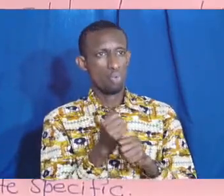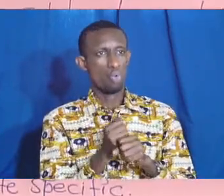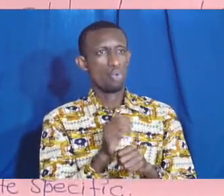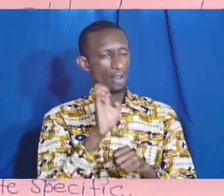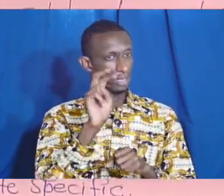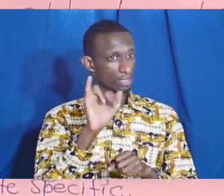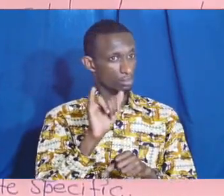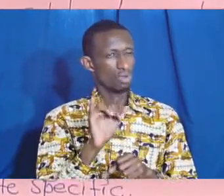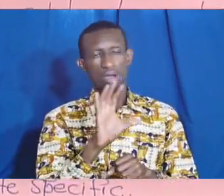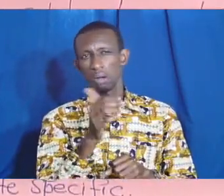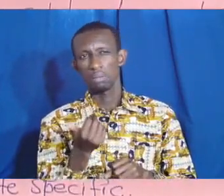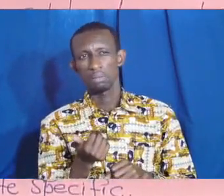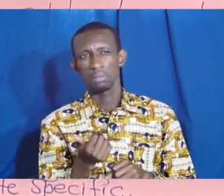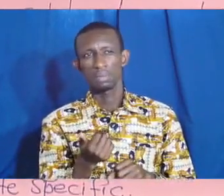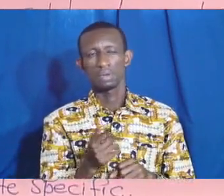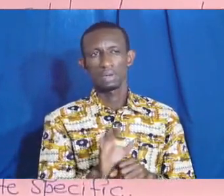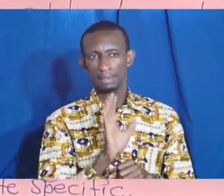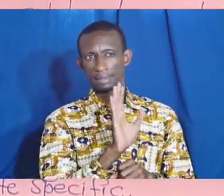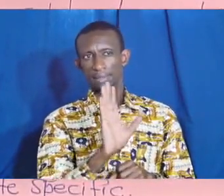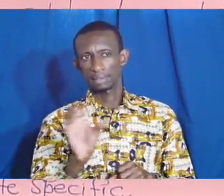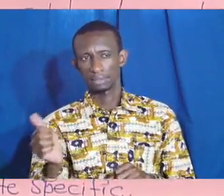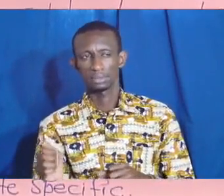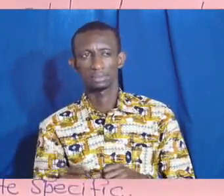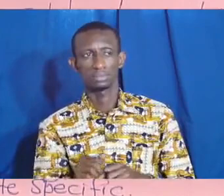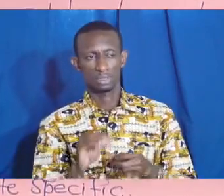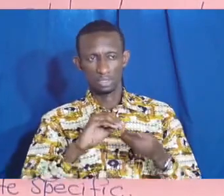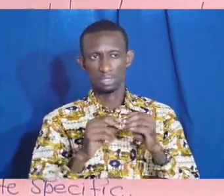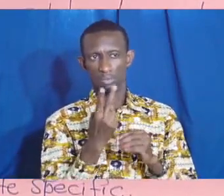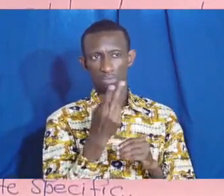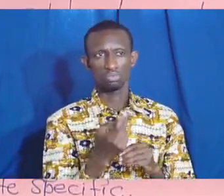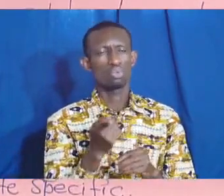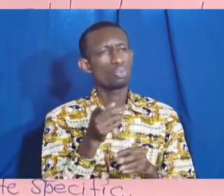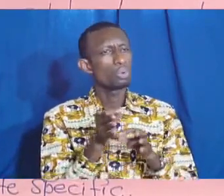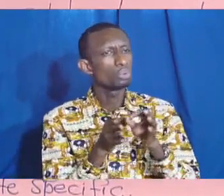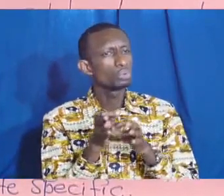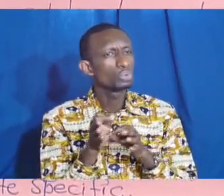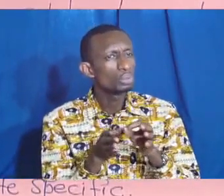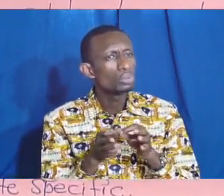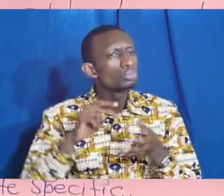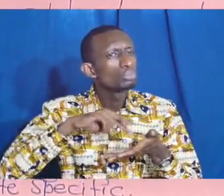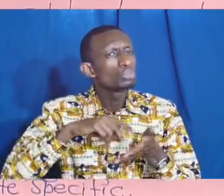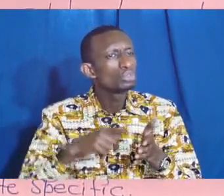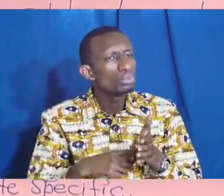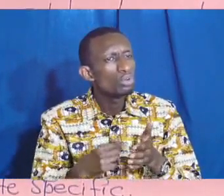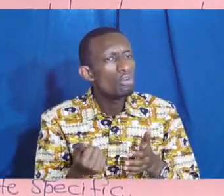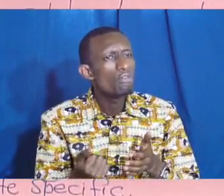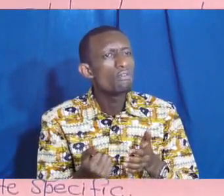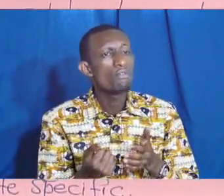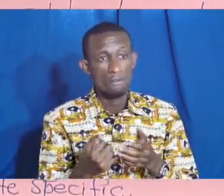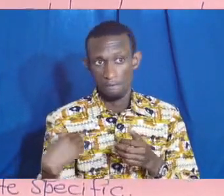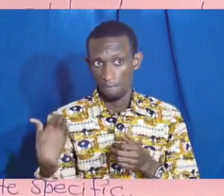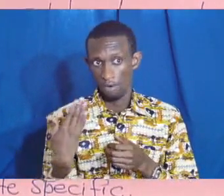Okay? We also have number 2, which is explaining the meaning of the following terms with the reference to enzymes.